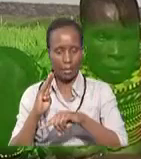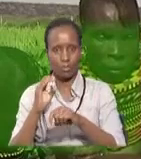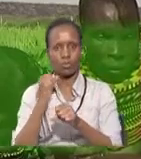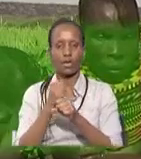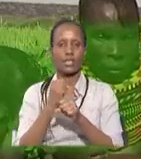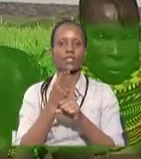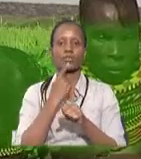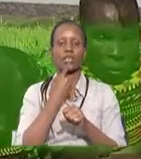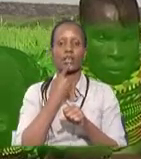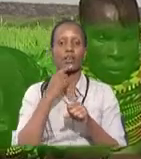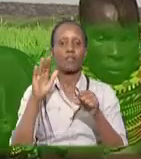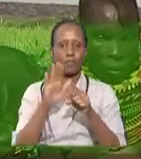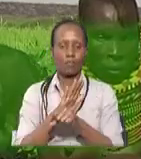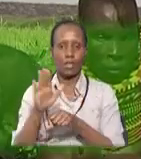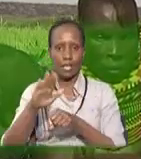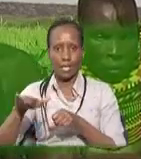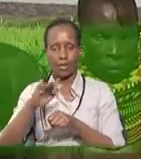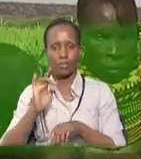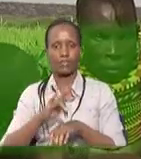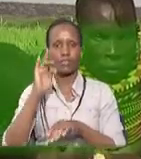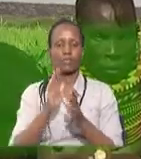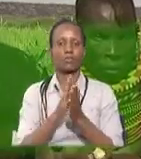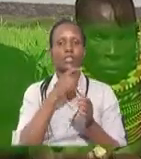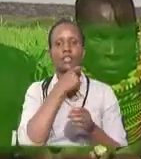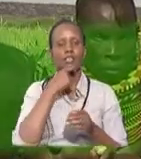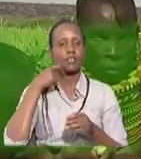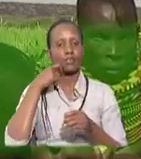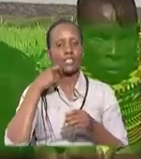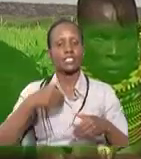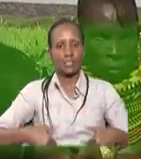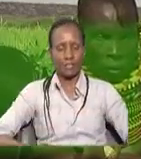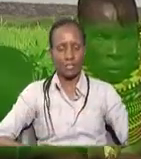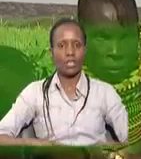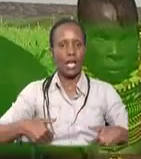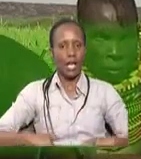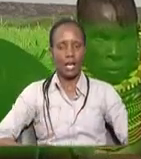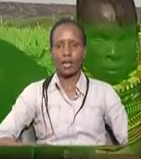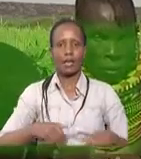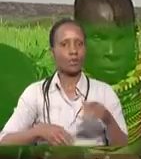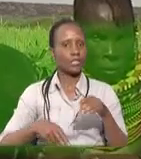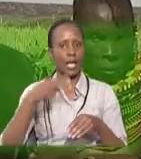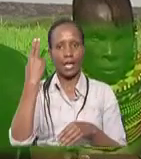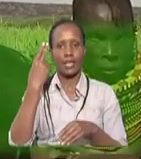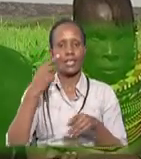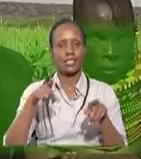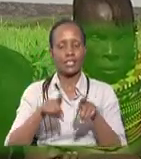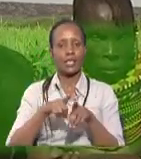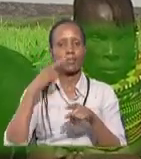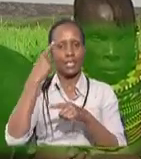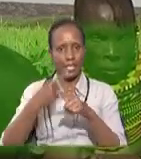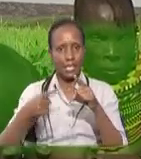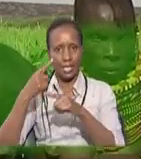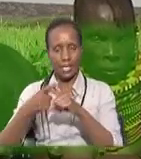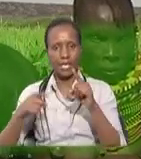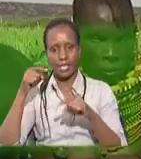Turkana County was affected by drought and starvation. Hunger was actually on the high rise. And every